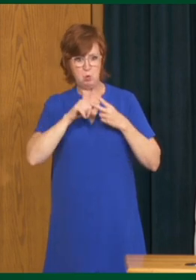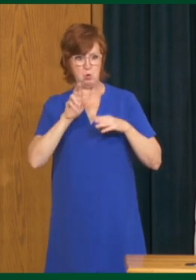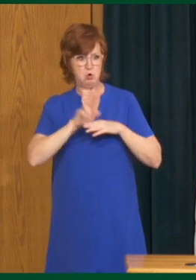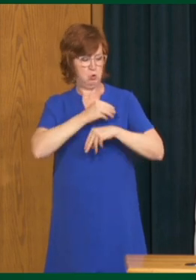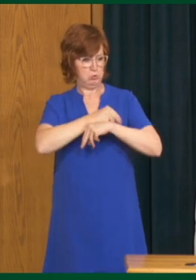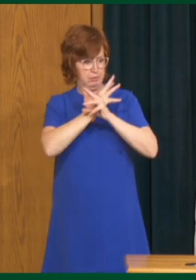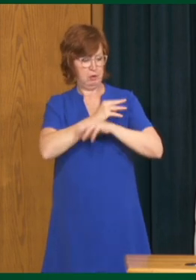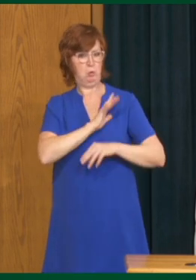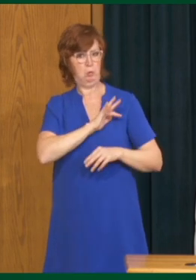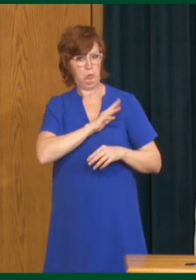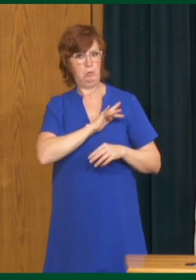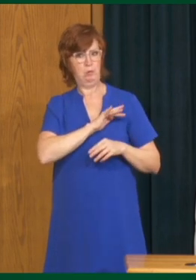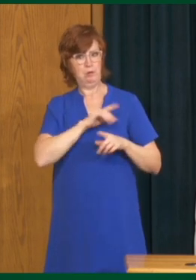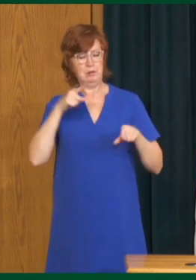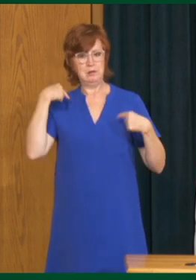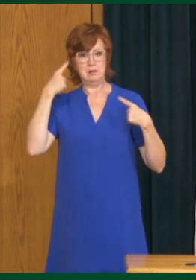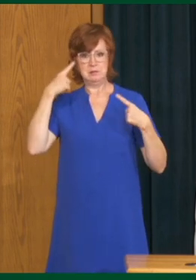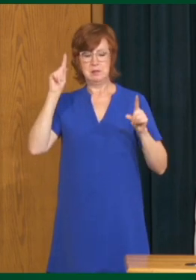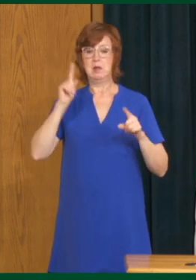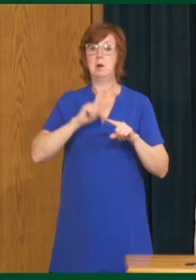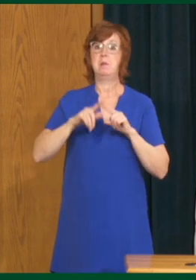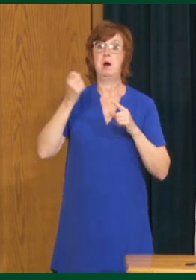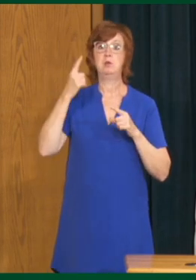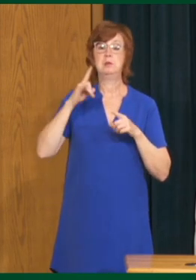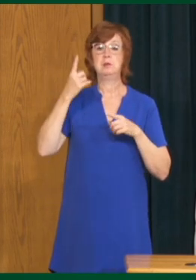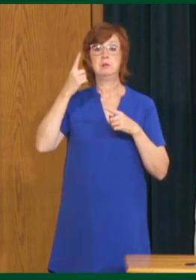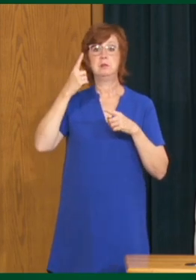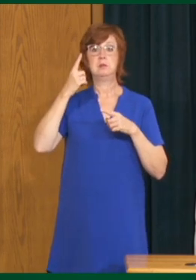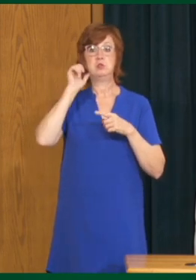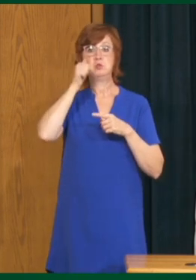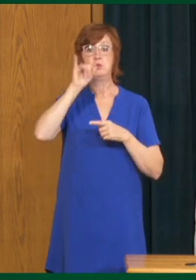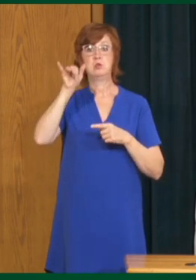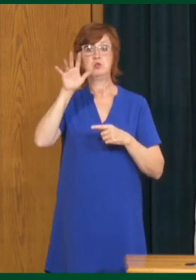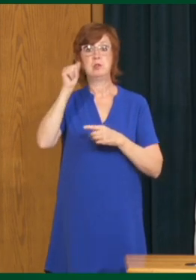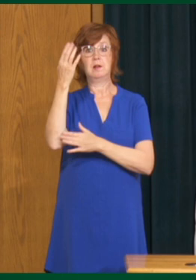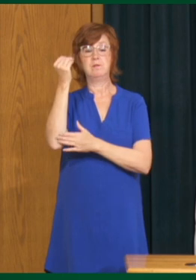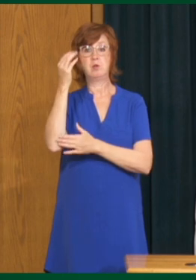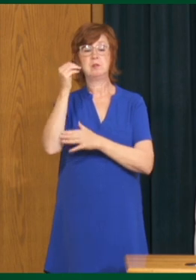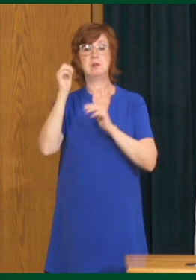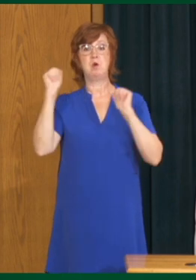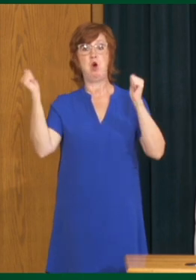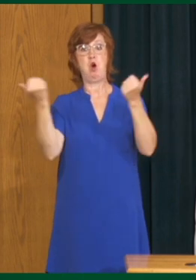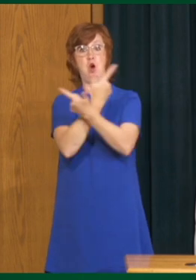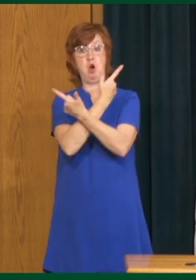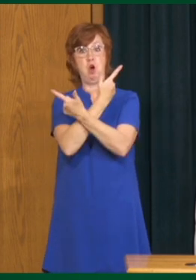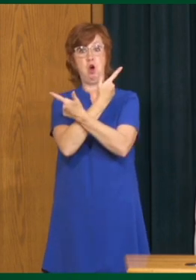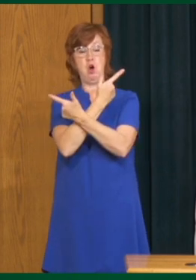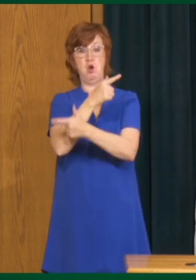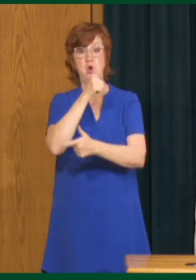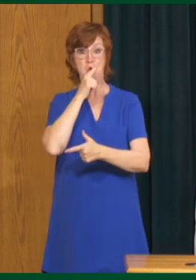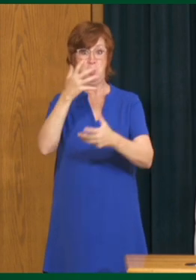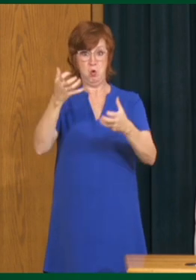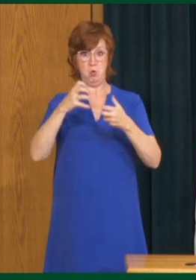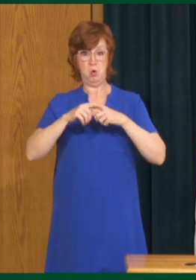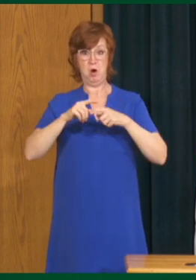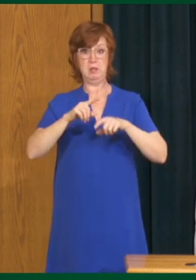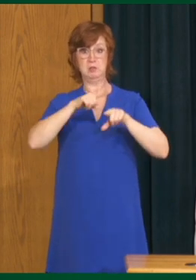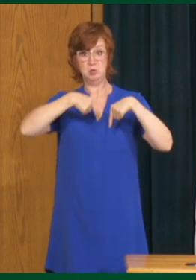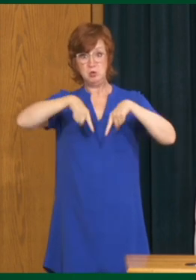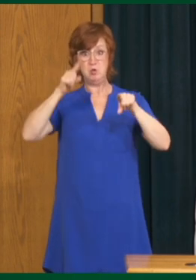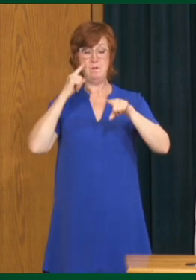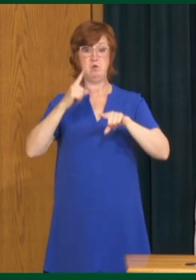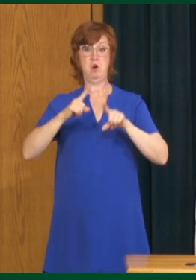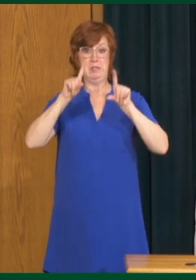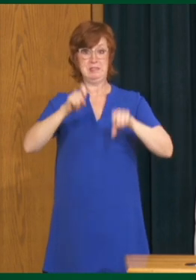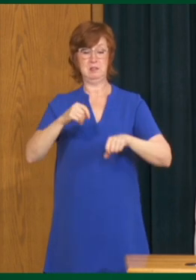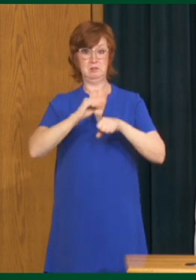already indicated, as of tomorrow, July 14th, COVID-19 testing will be available universally to anyone who requests it, regardless of whether or not they have